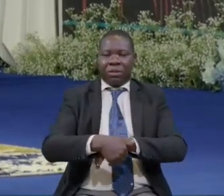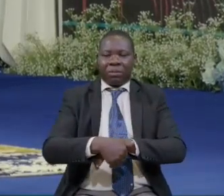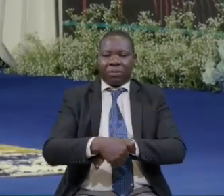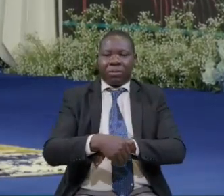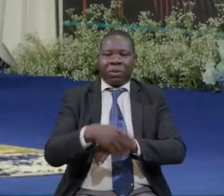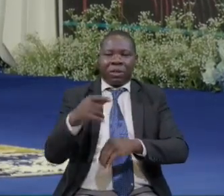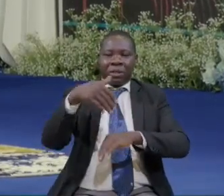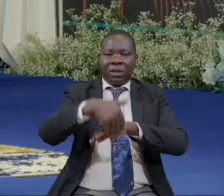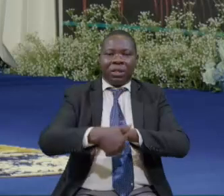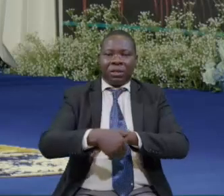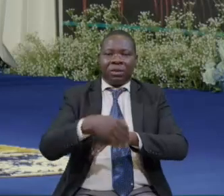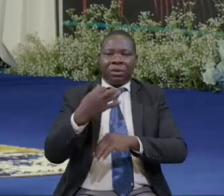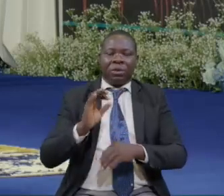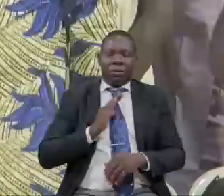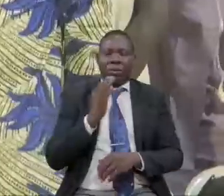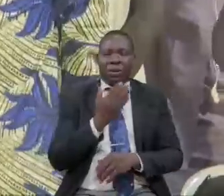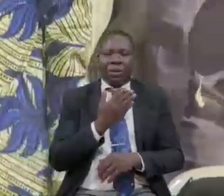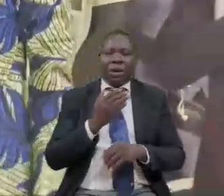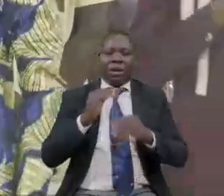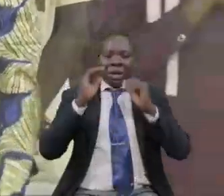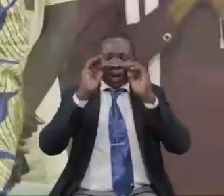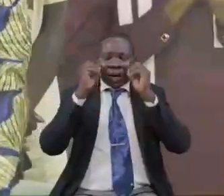of amazing grace.